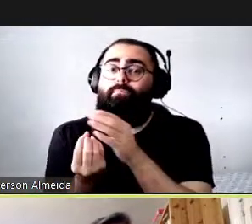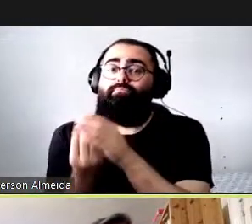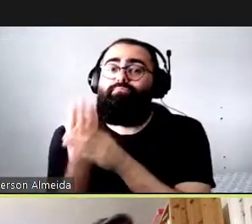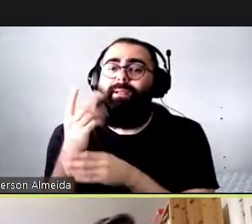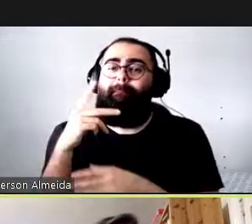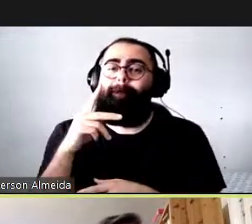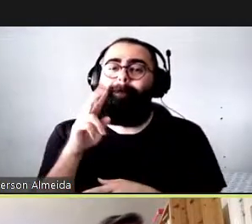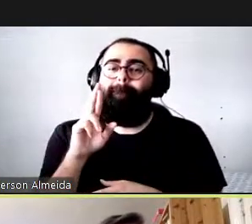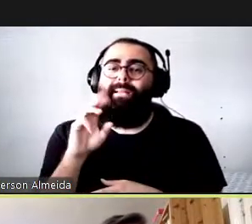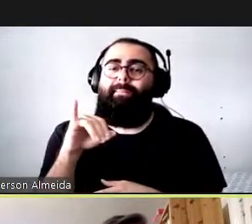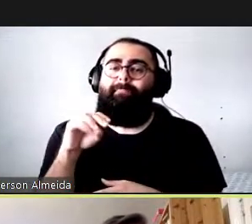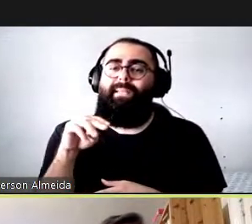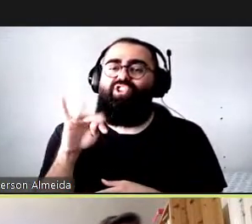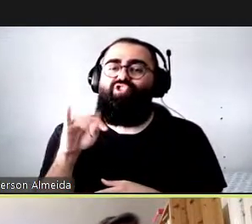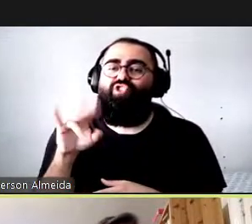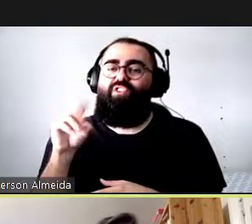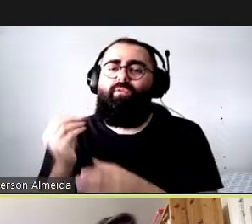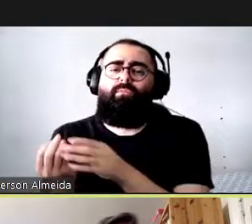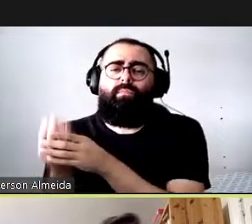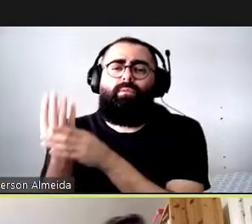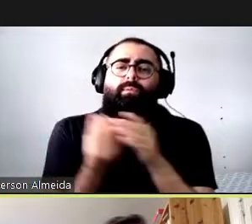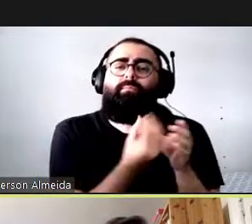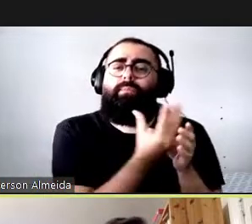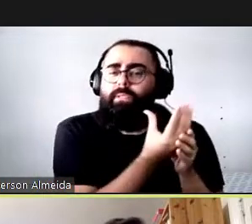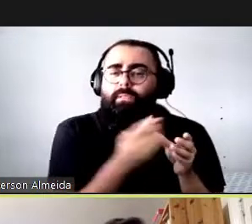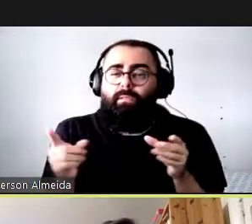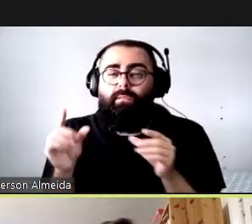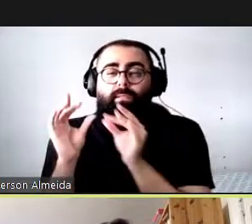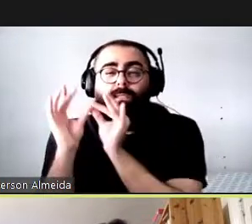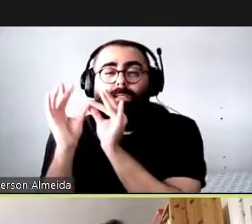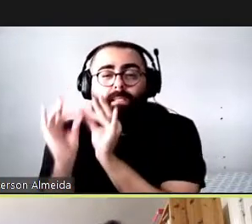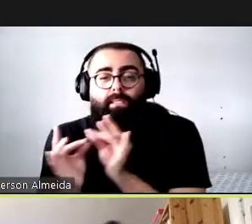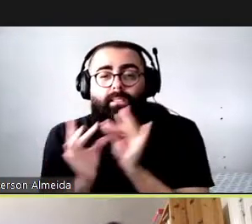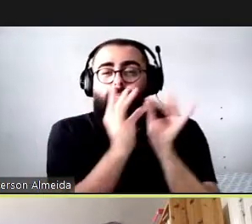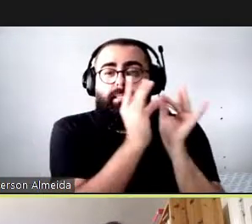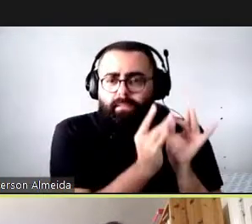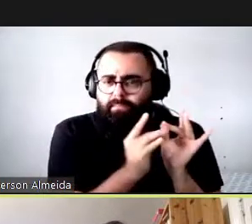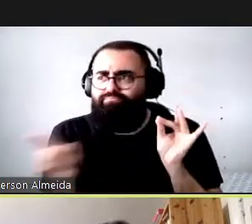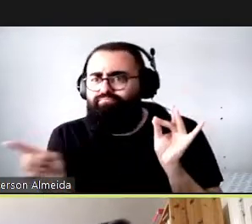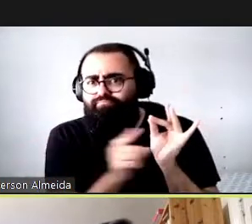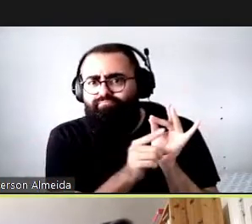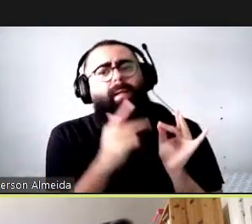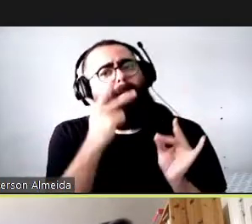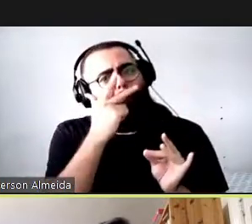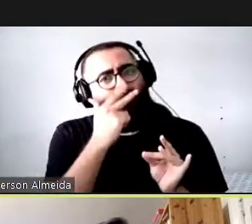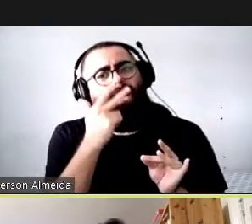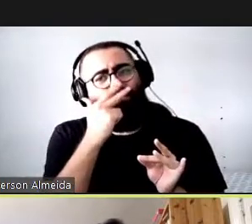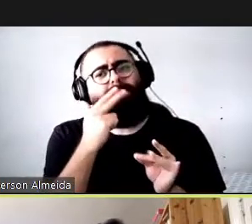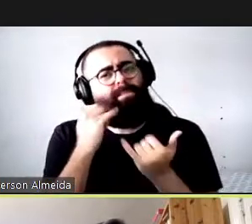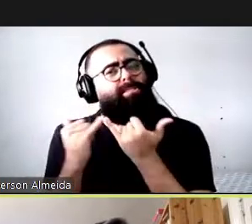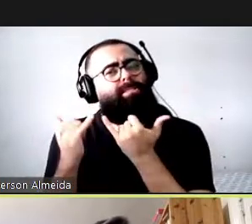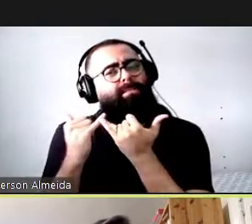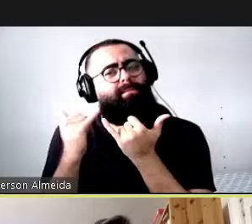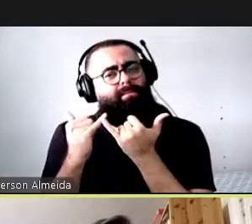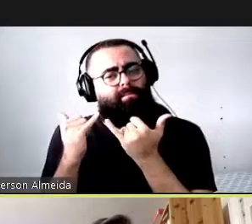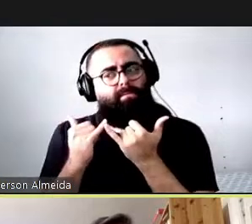need to have meaningless elements that we can combine together that then become